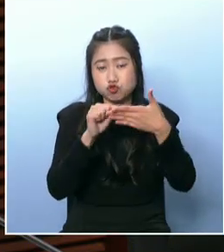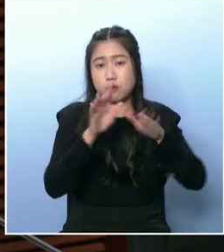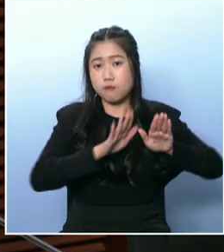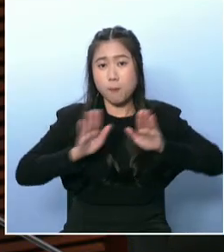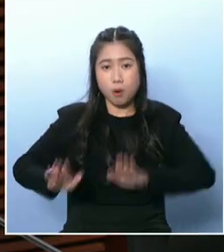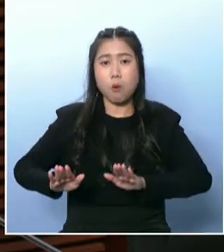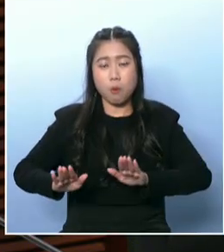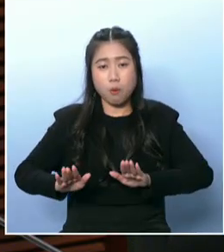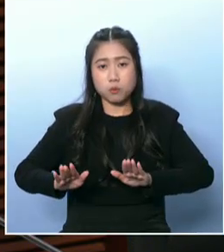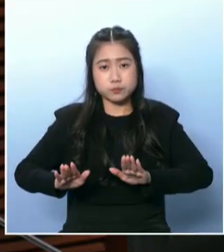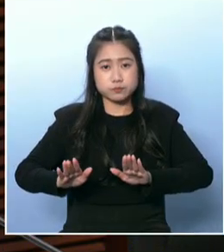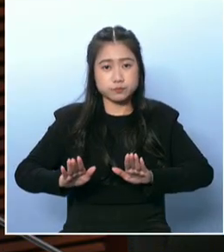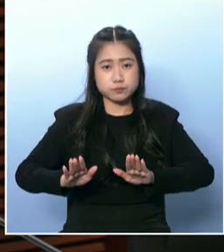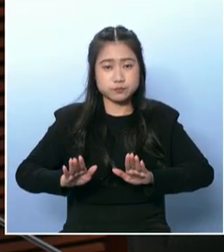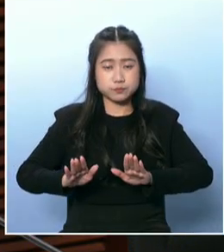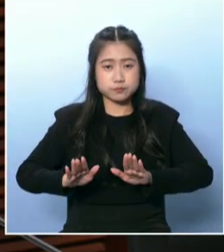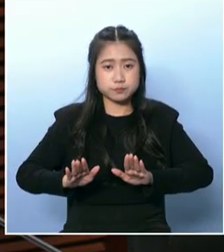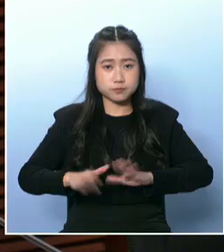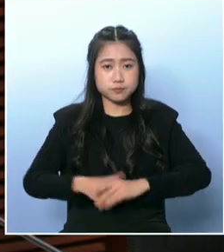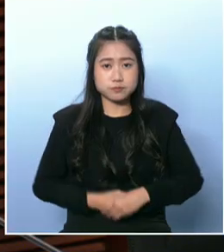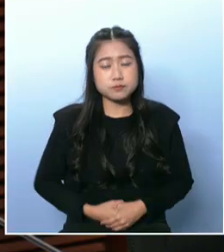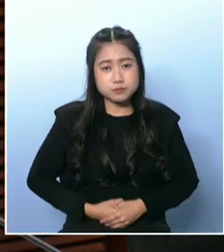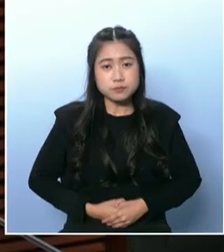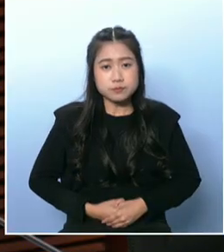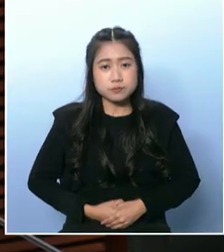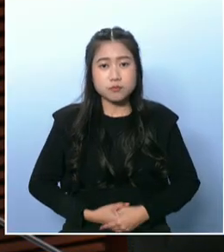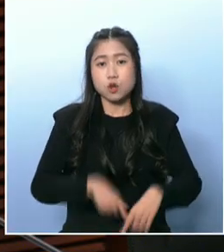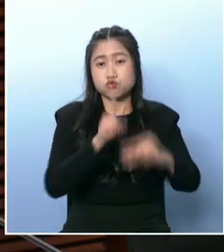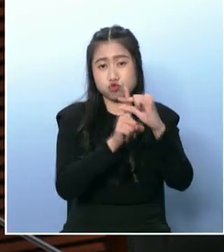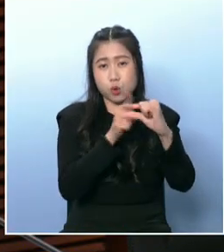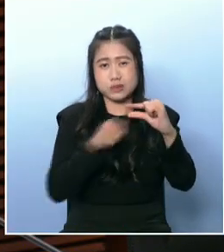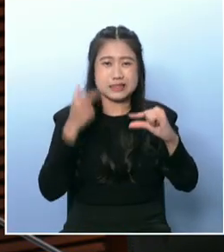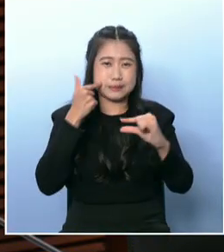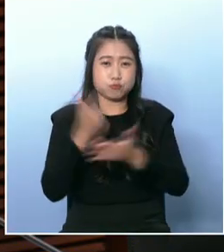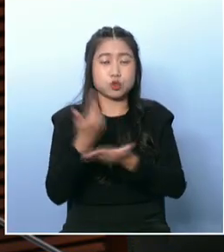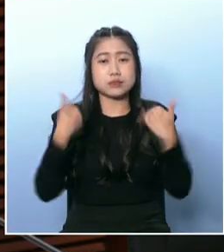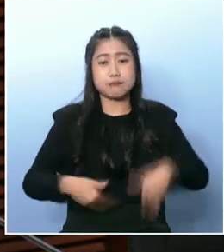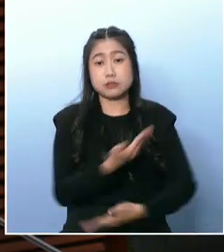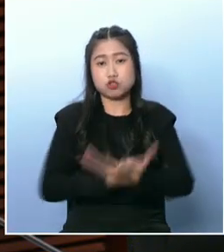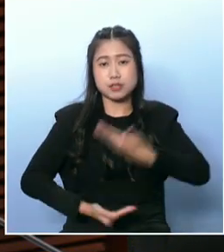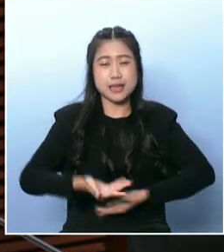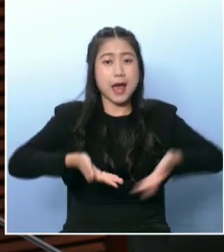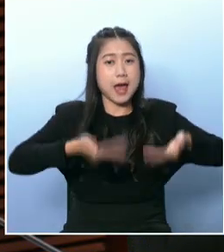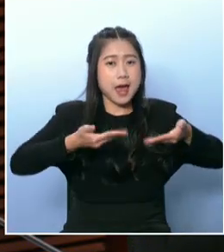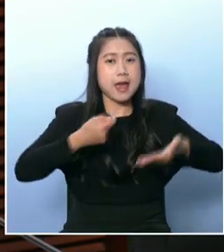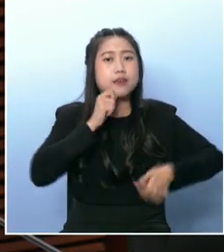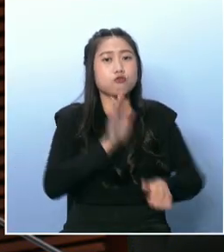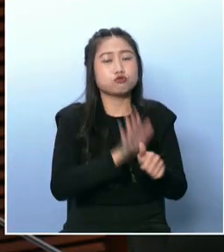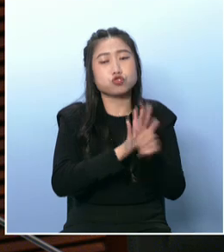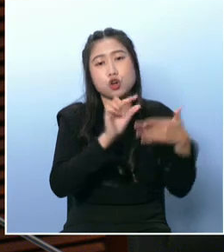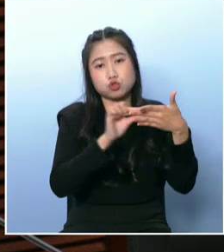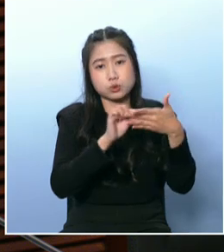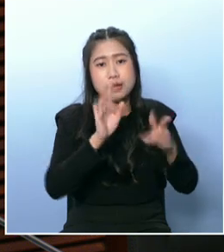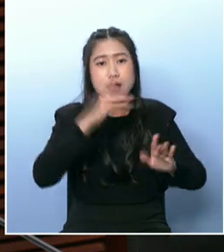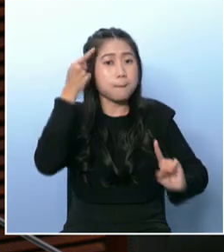At present, we have residential care services for the moderately and the severely handicapped